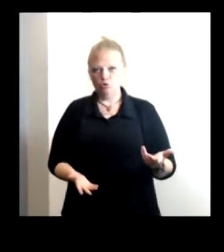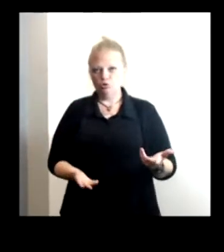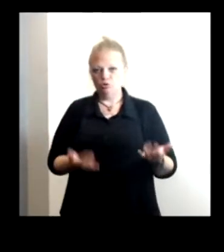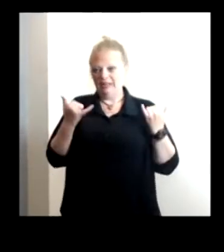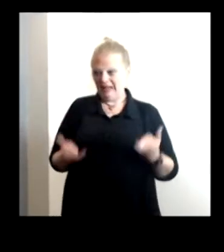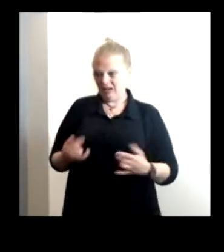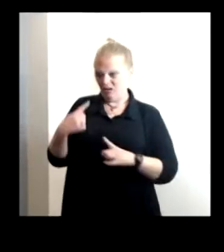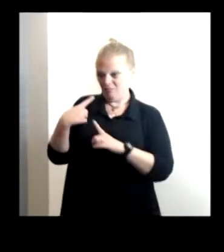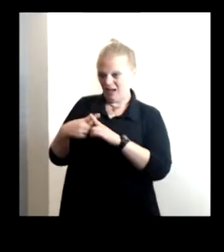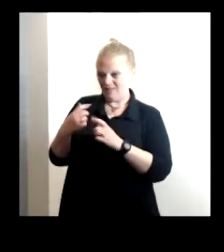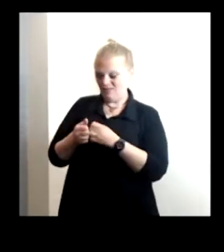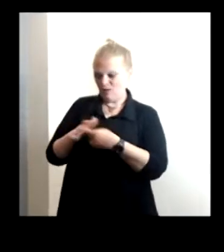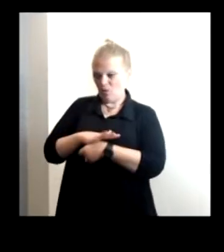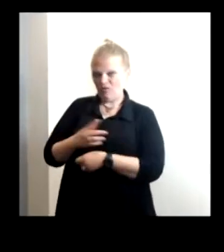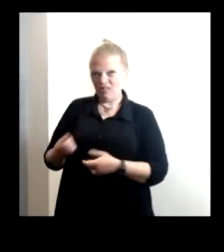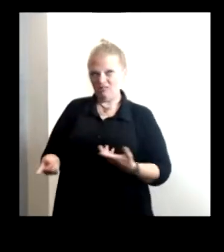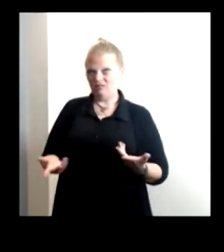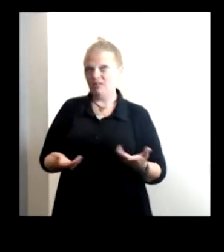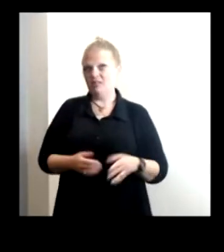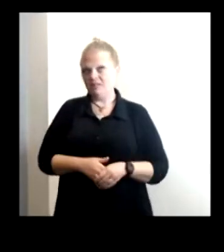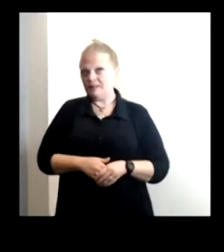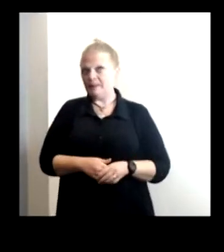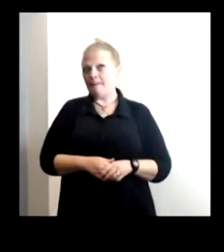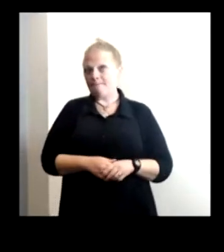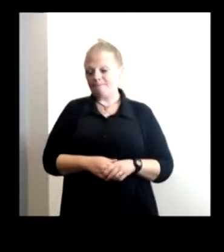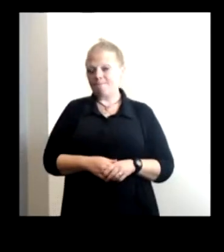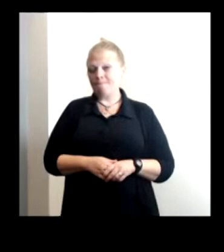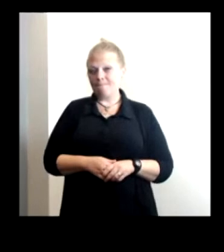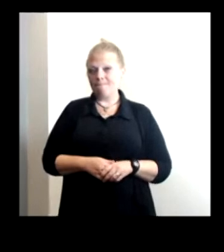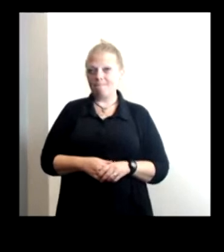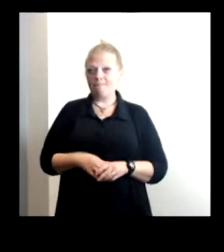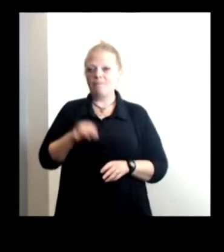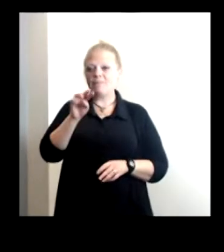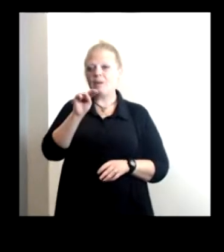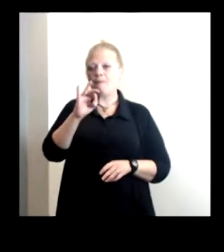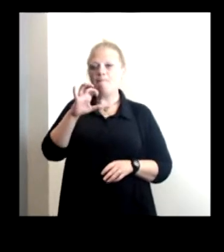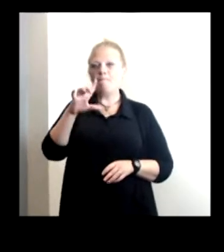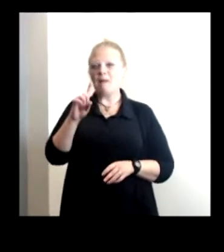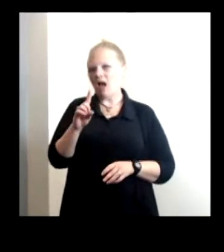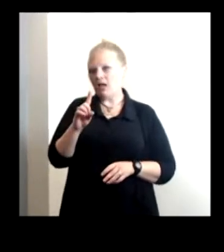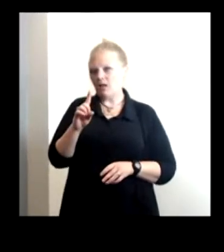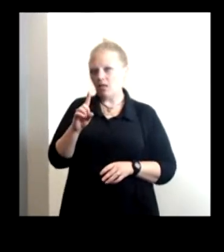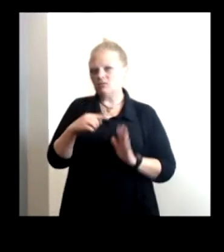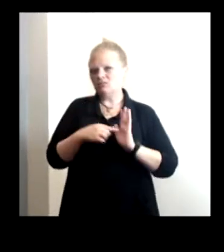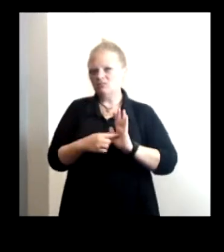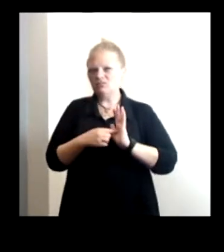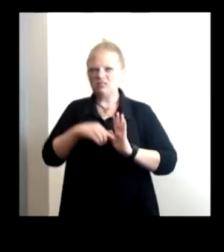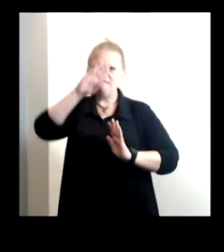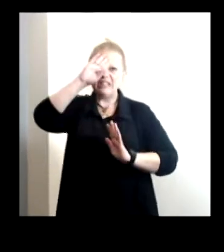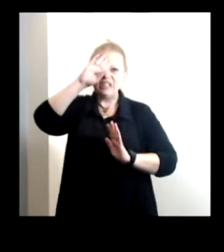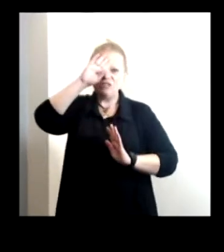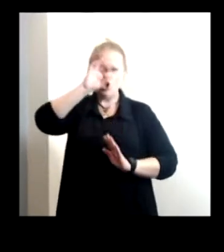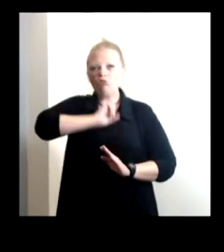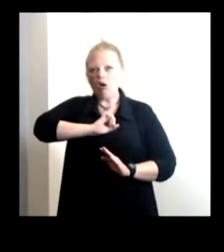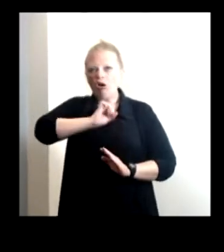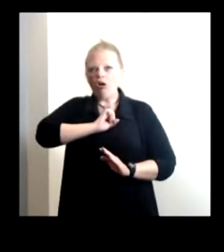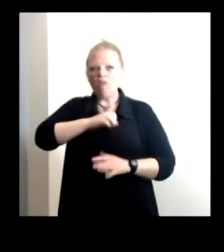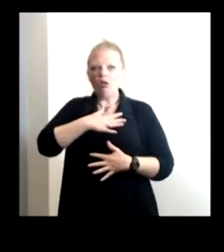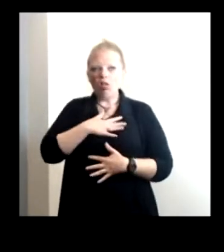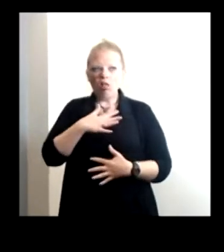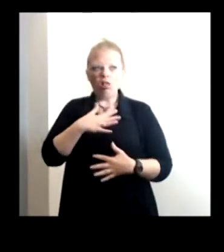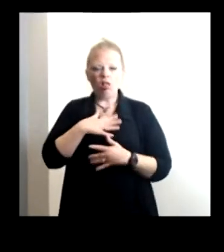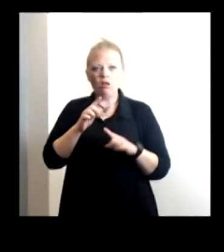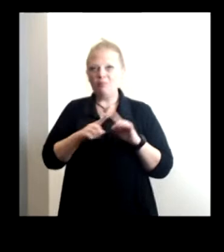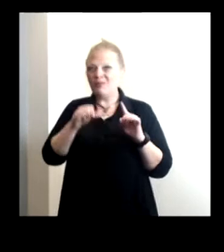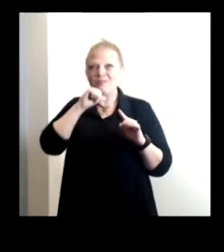they're positive with COVID-19. And they've got mild symptoms. They have a fever, they have a cough, they have shortness of breath, but they're